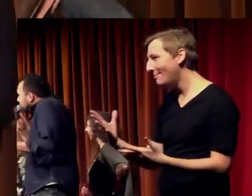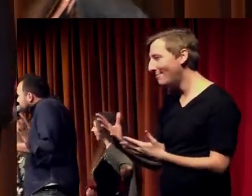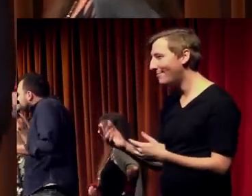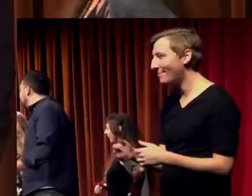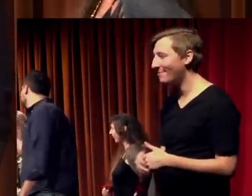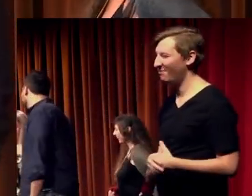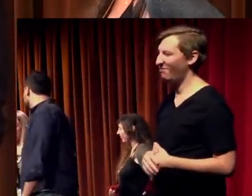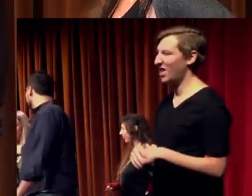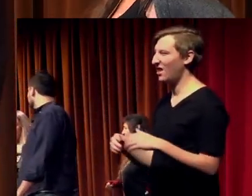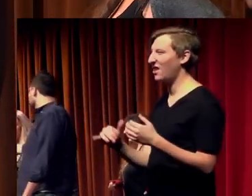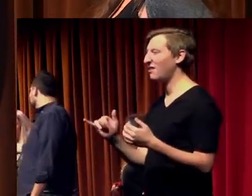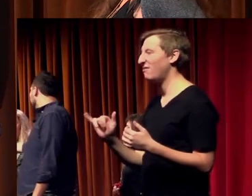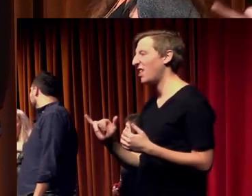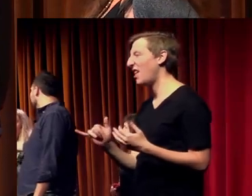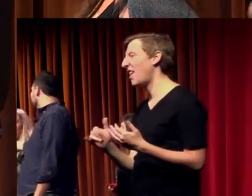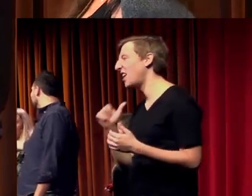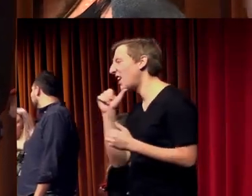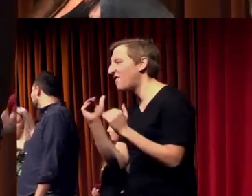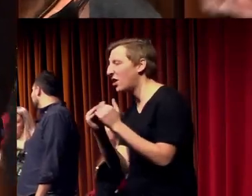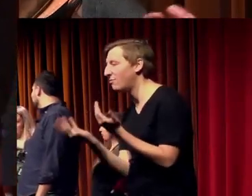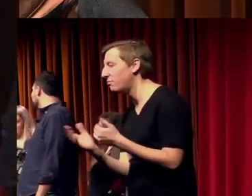know.